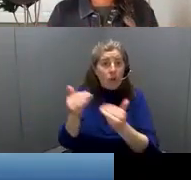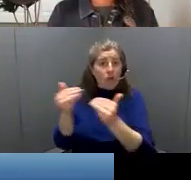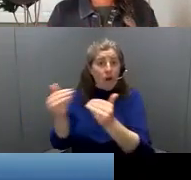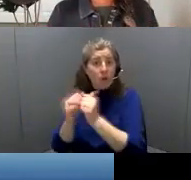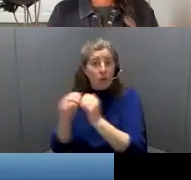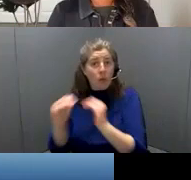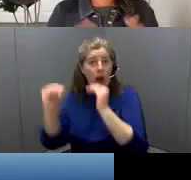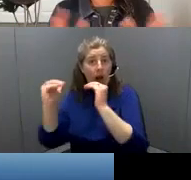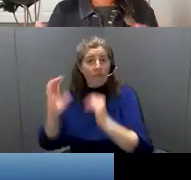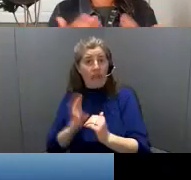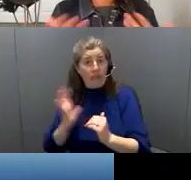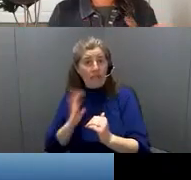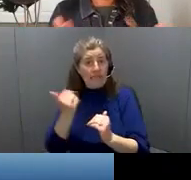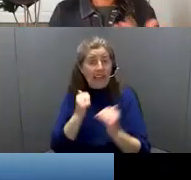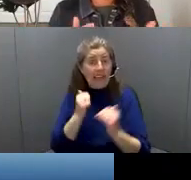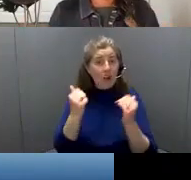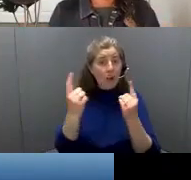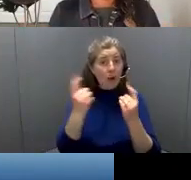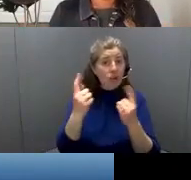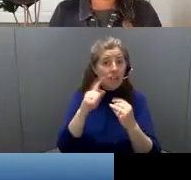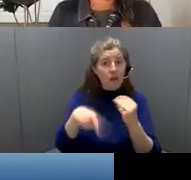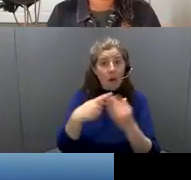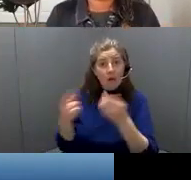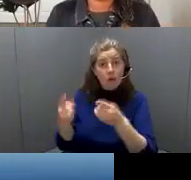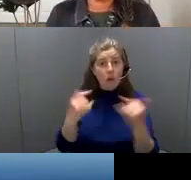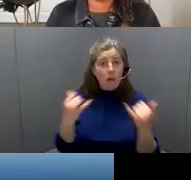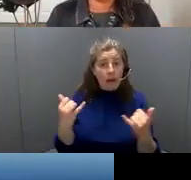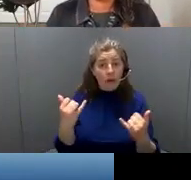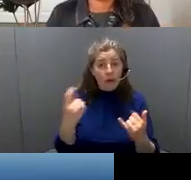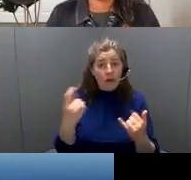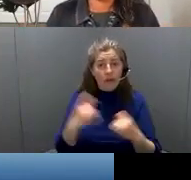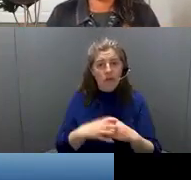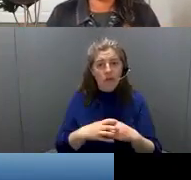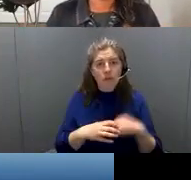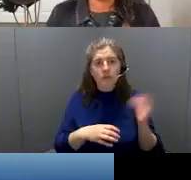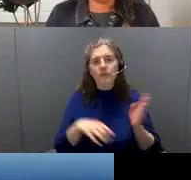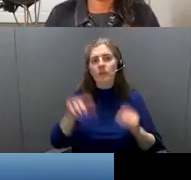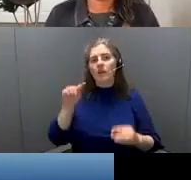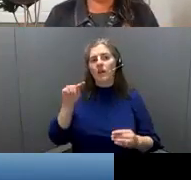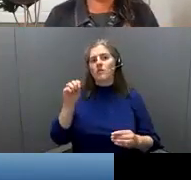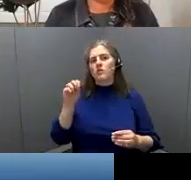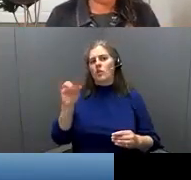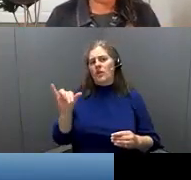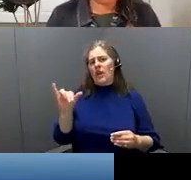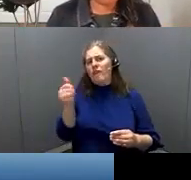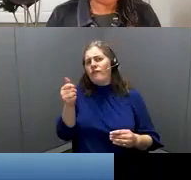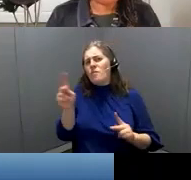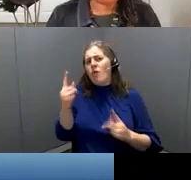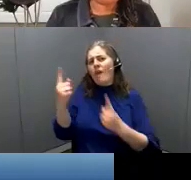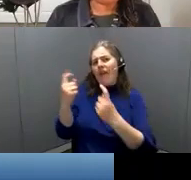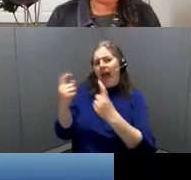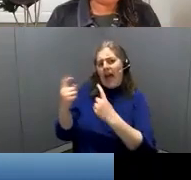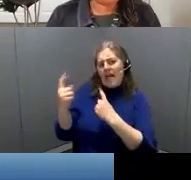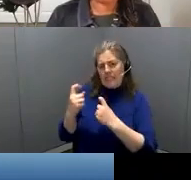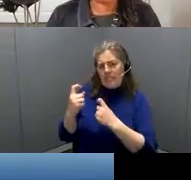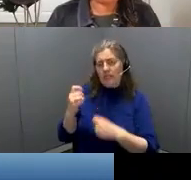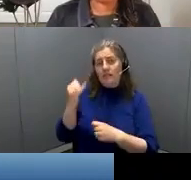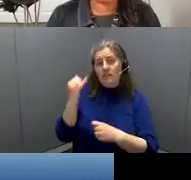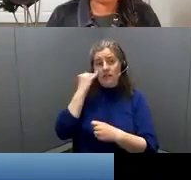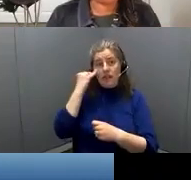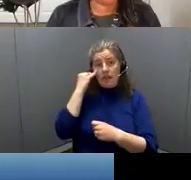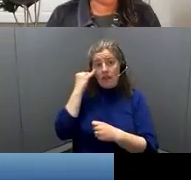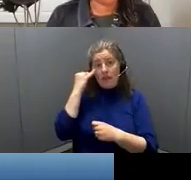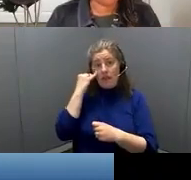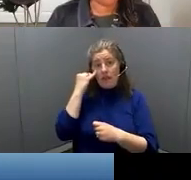there questions about where we are right now? So Lori, a few people have asked if once